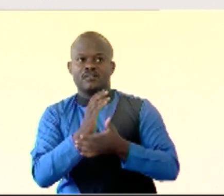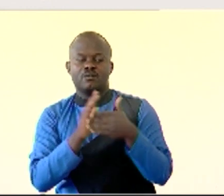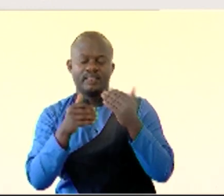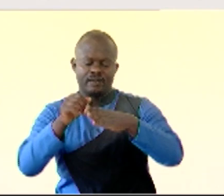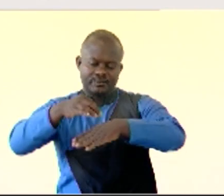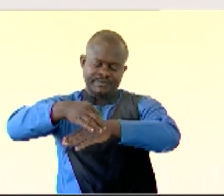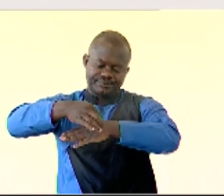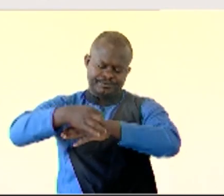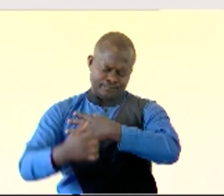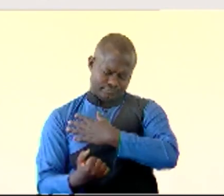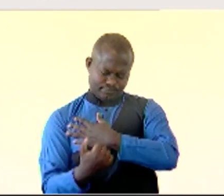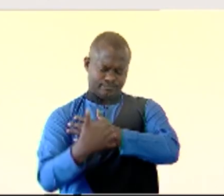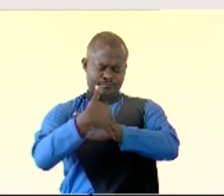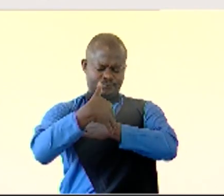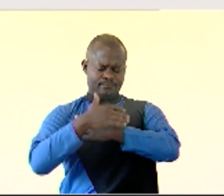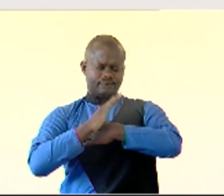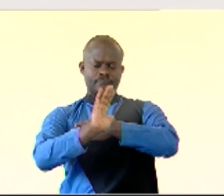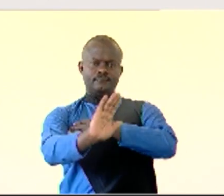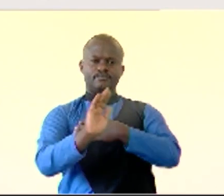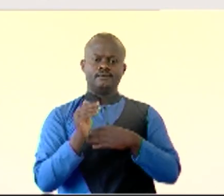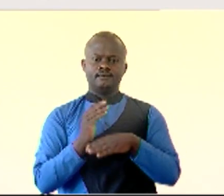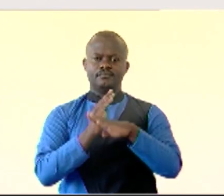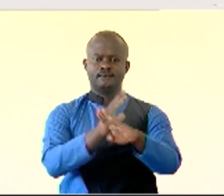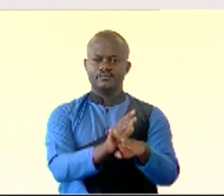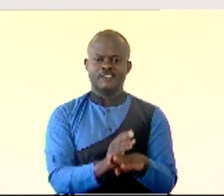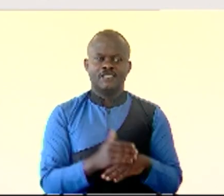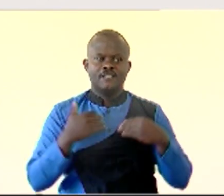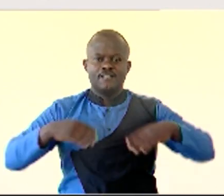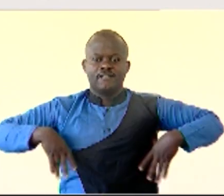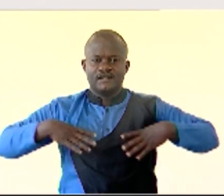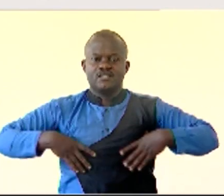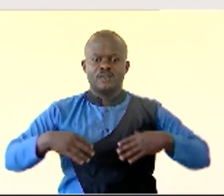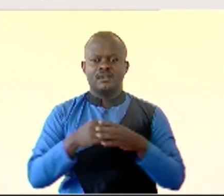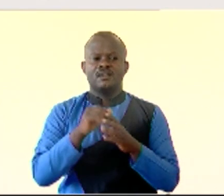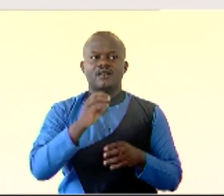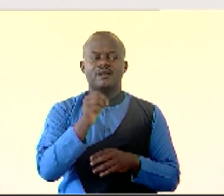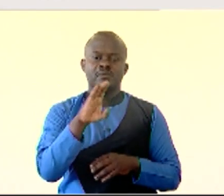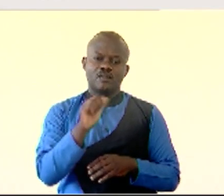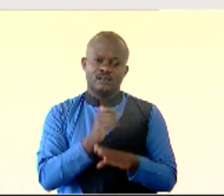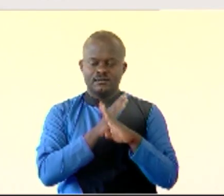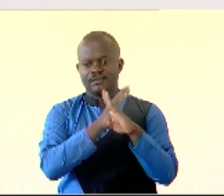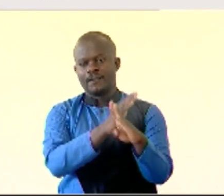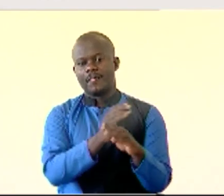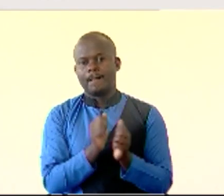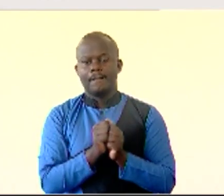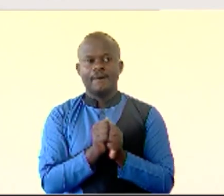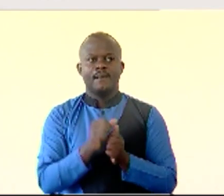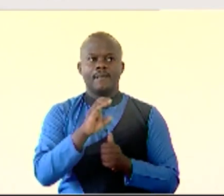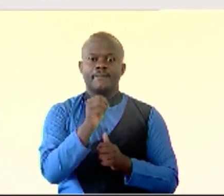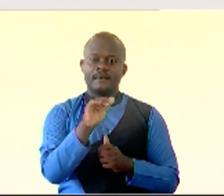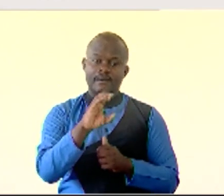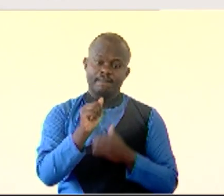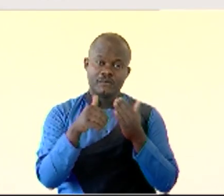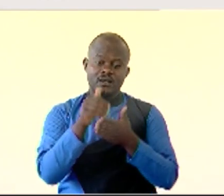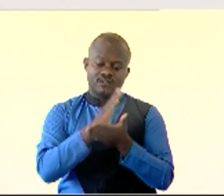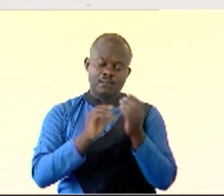skin. It includes physical and chemical defense lines. Chemically, and even some of